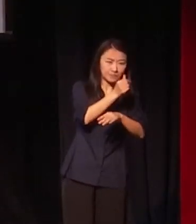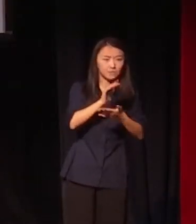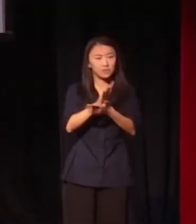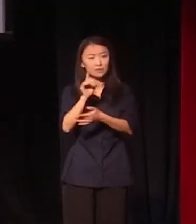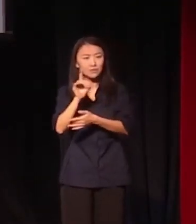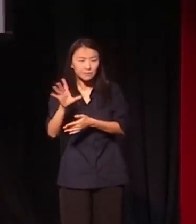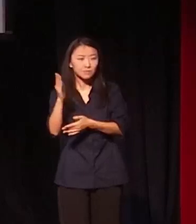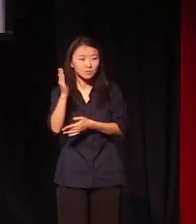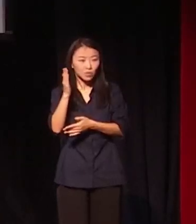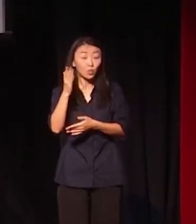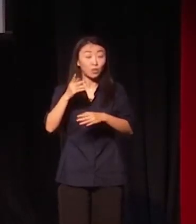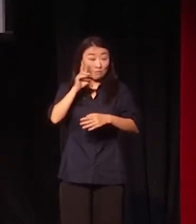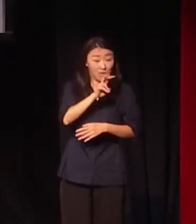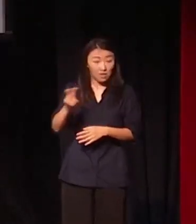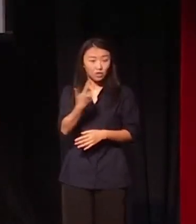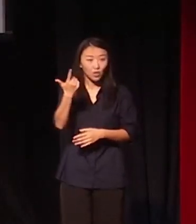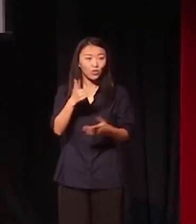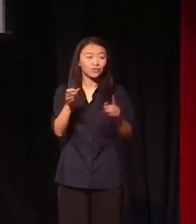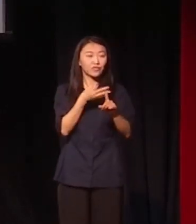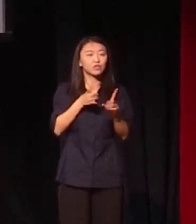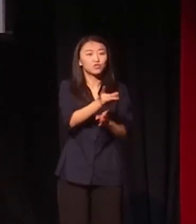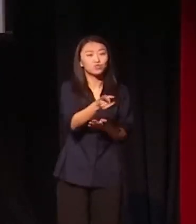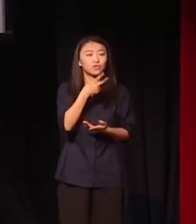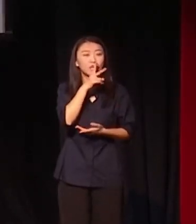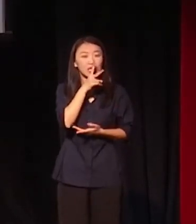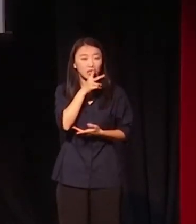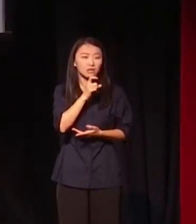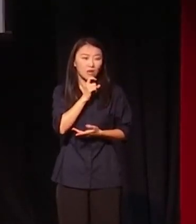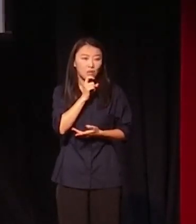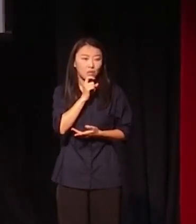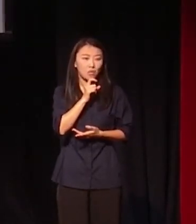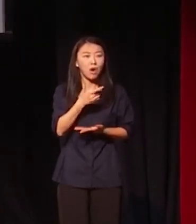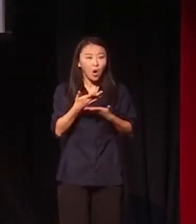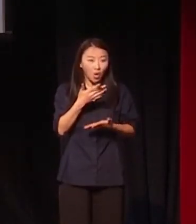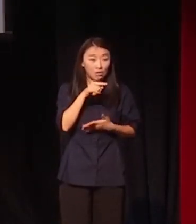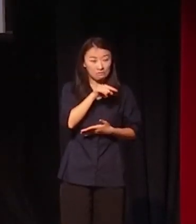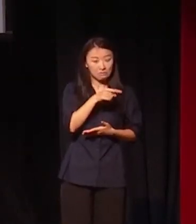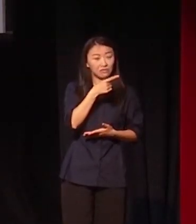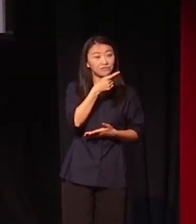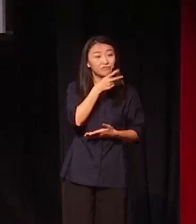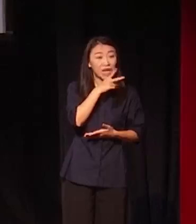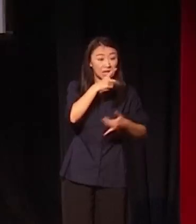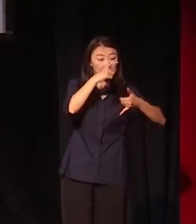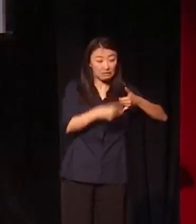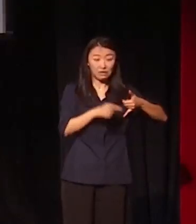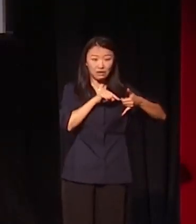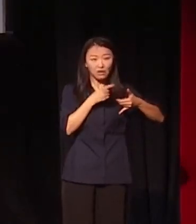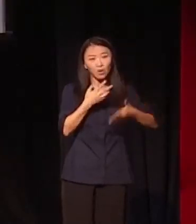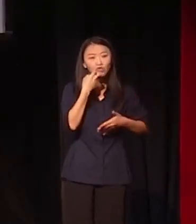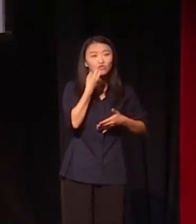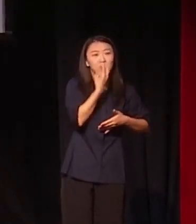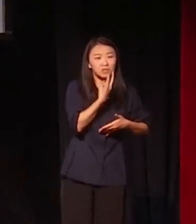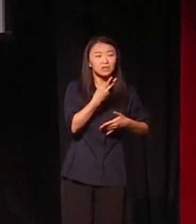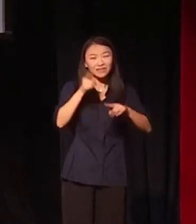non-professional interpreting. So, for example, ad hoc interpreting that perhaps takes place by people that might be bilinguals but